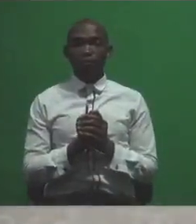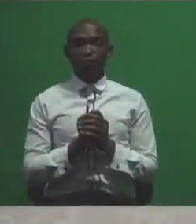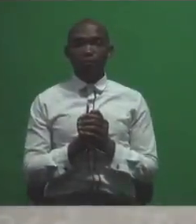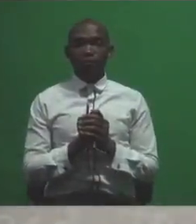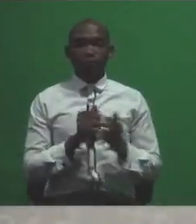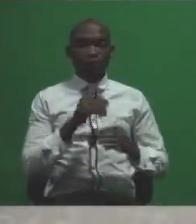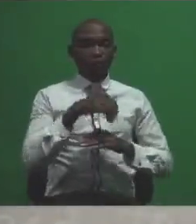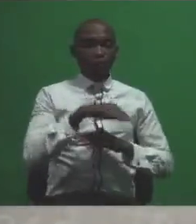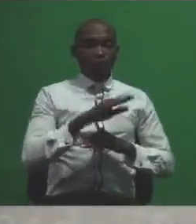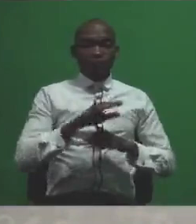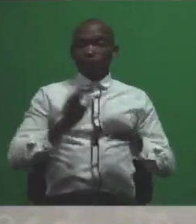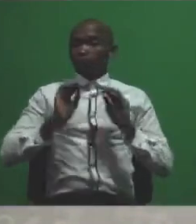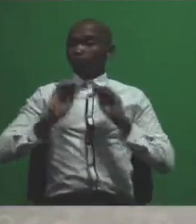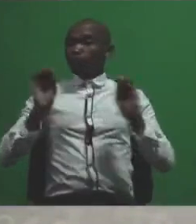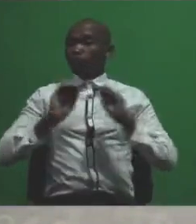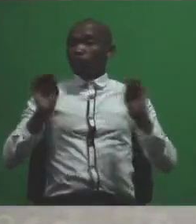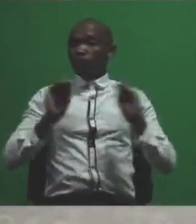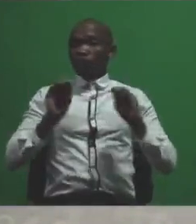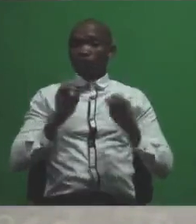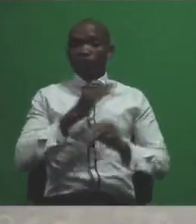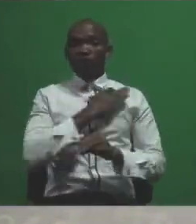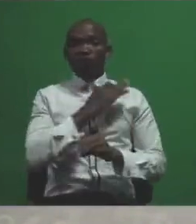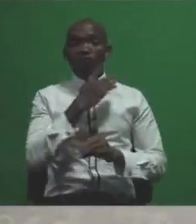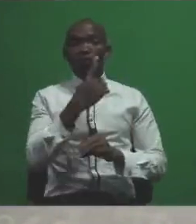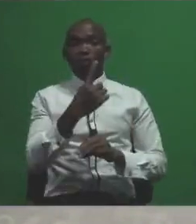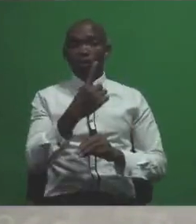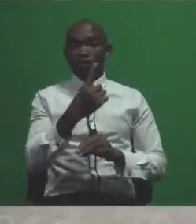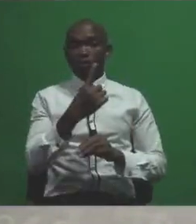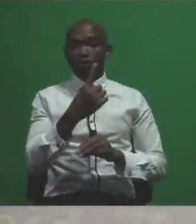we are going to teach from one topic.